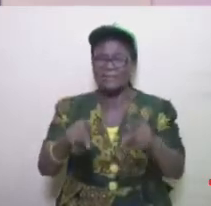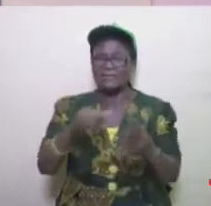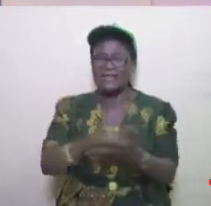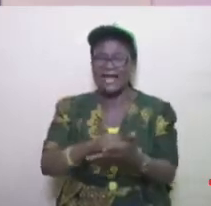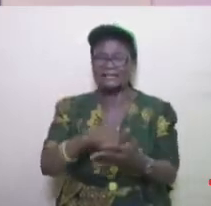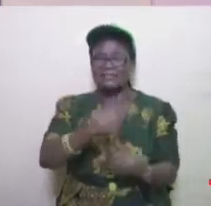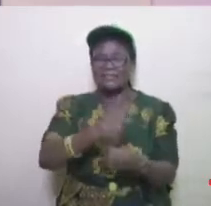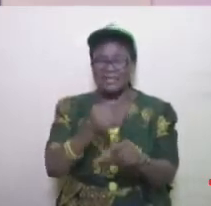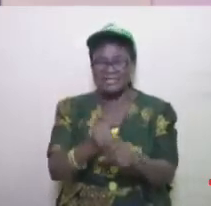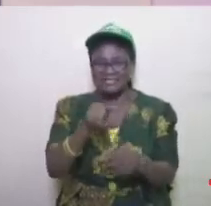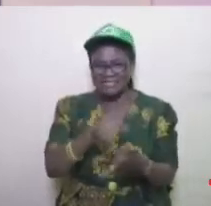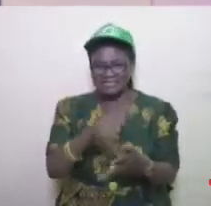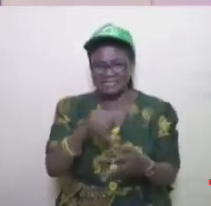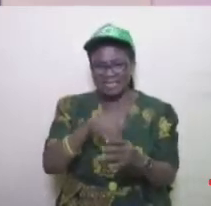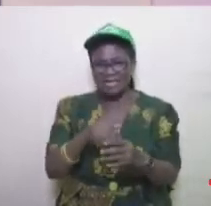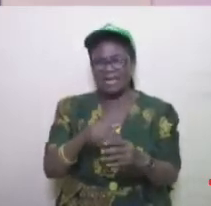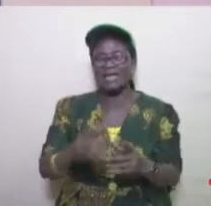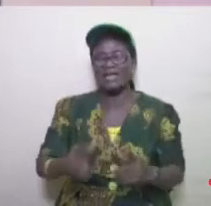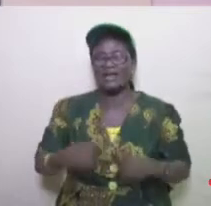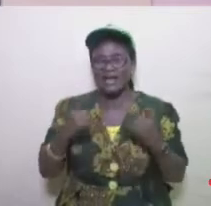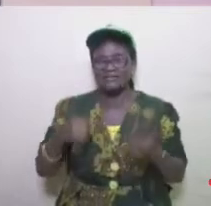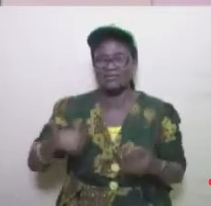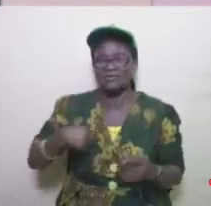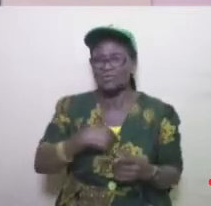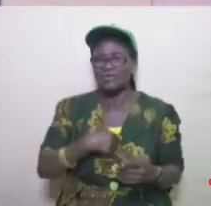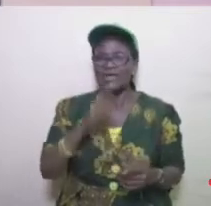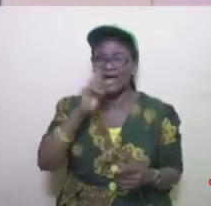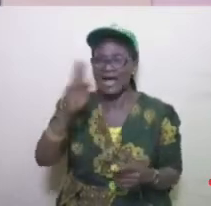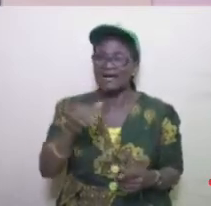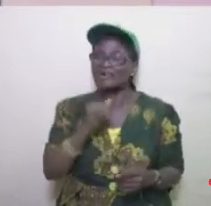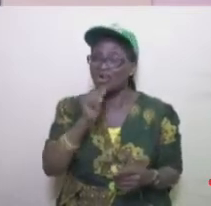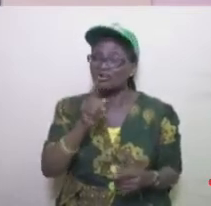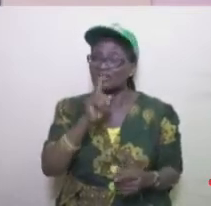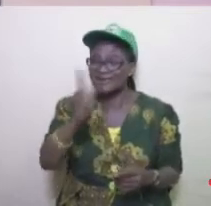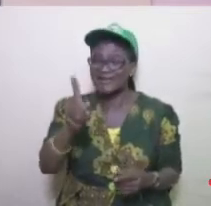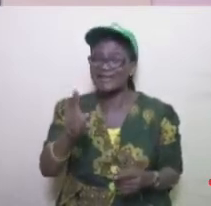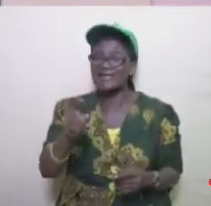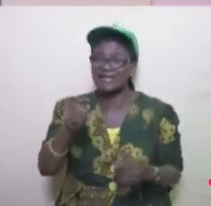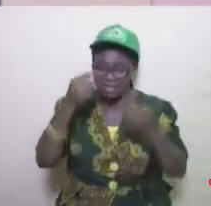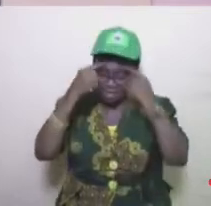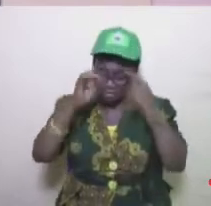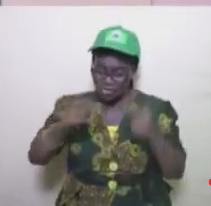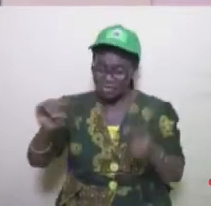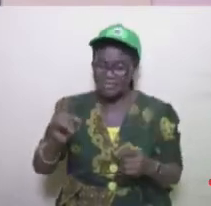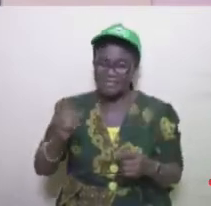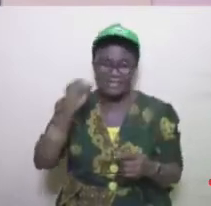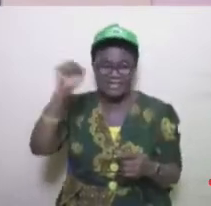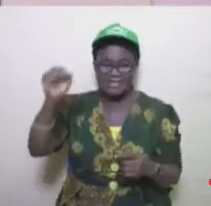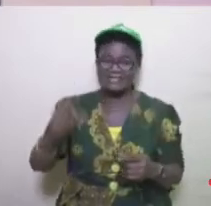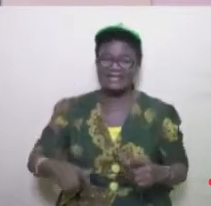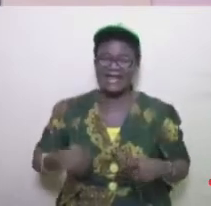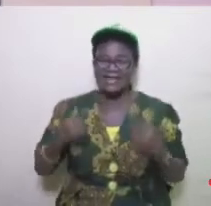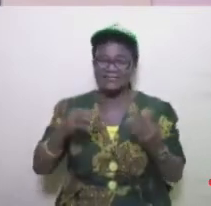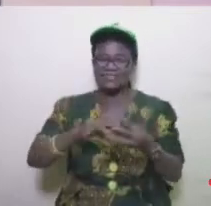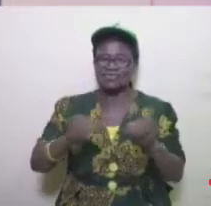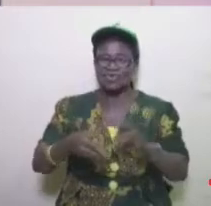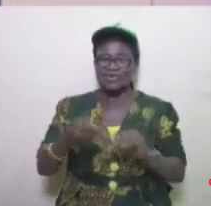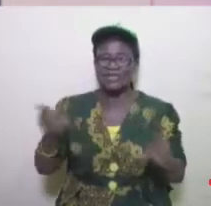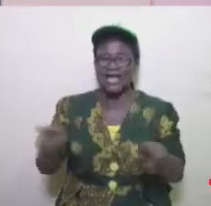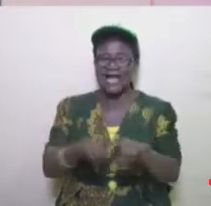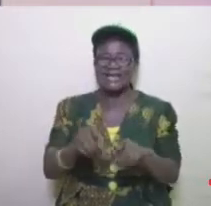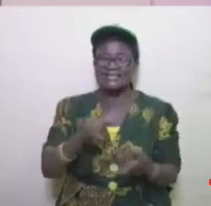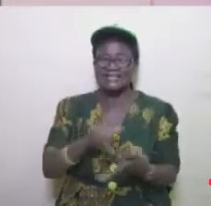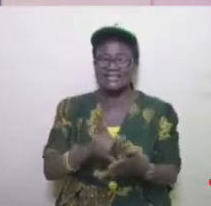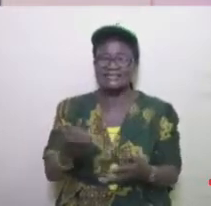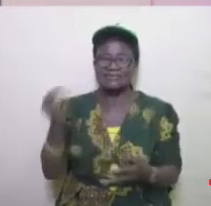in life. We are not really considering his life story, as it were, but we want to consider